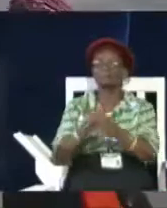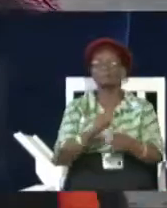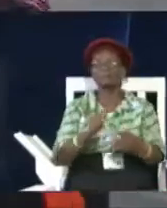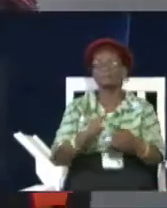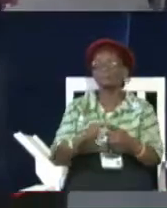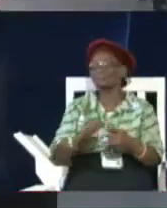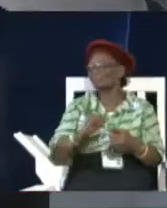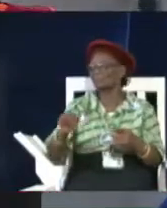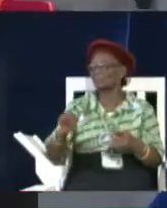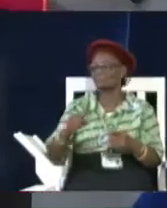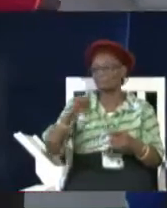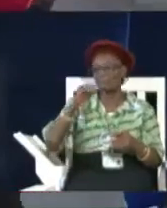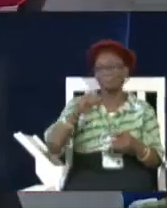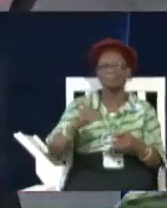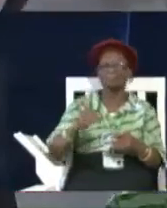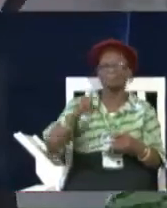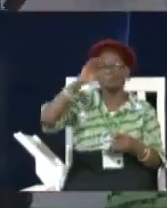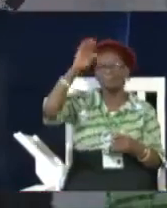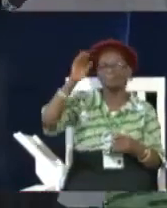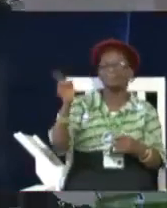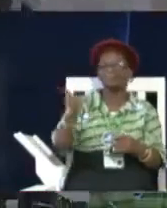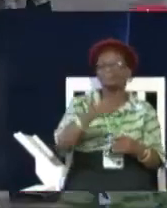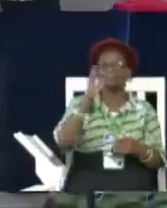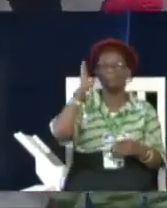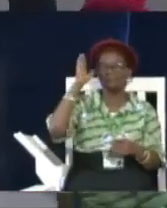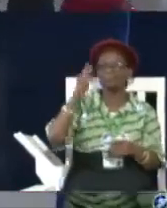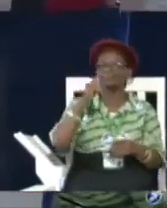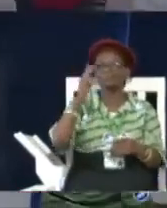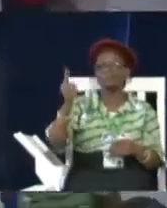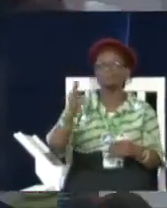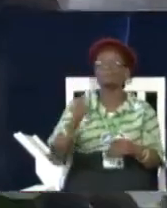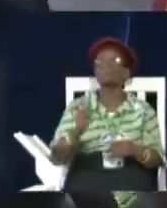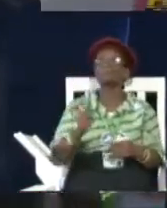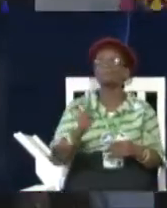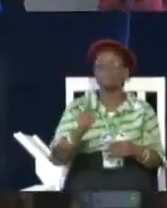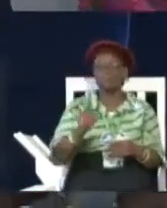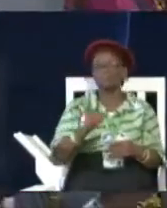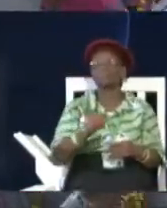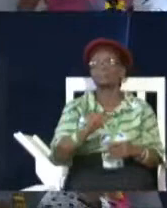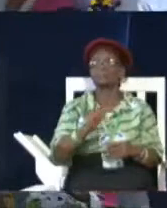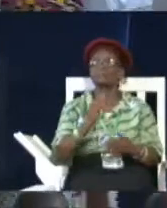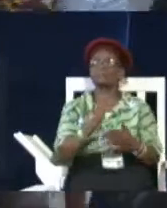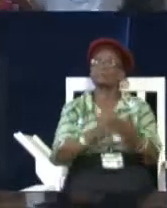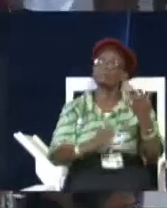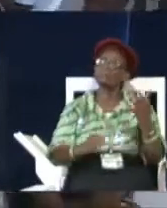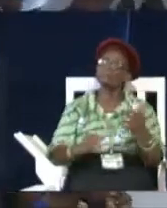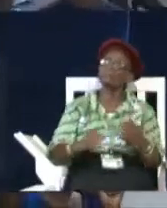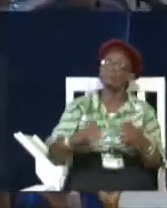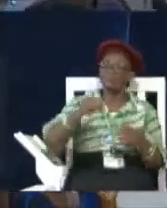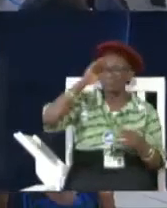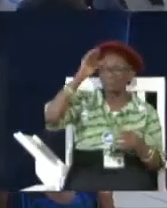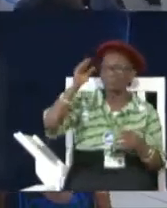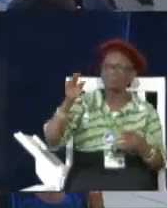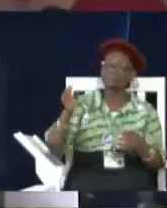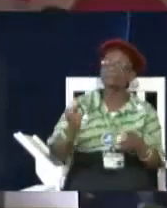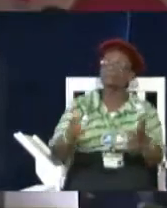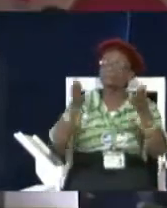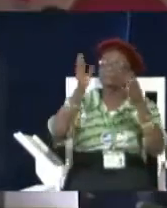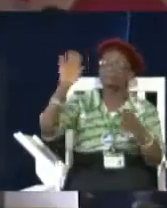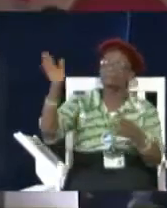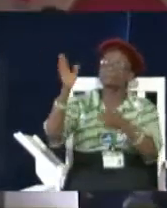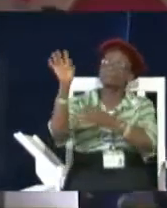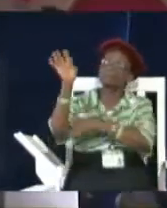a little piece of wood. Follow him. It will take you to where some pastors are waiting. They will collect the information I